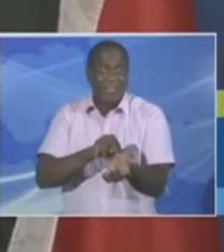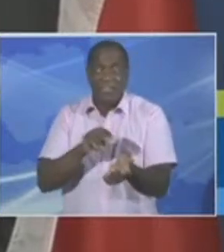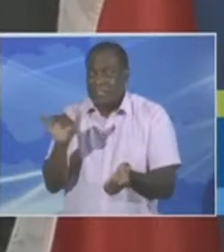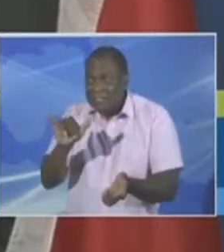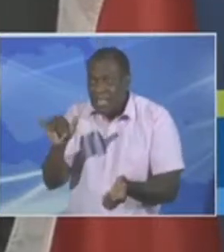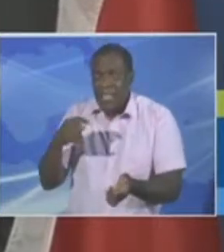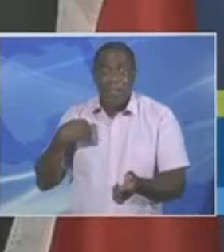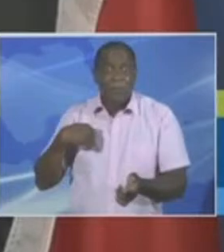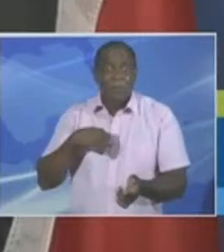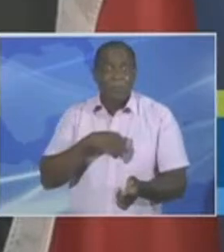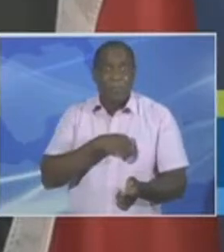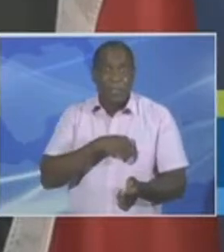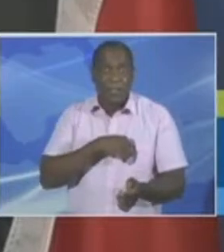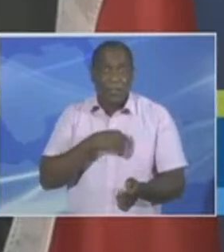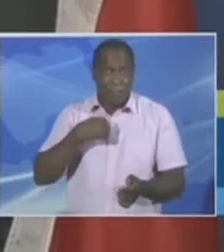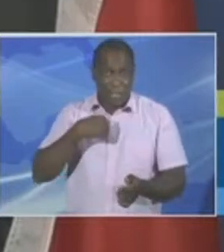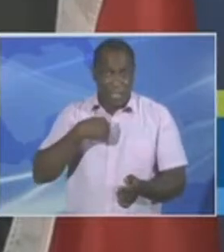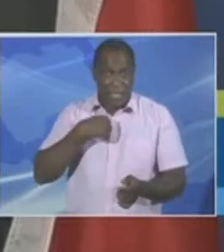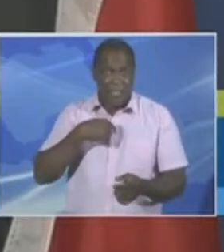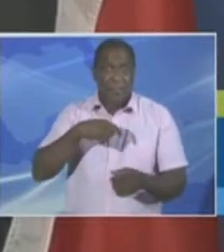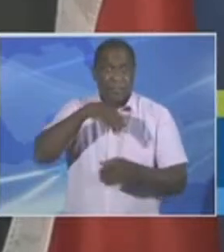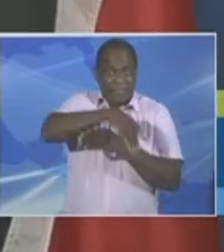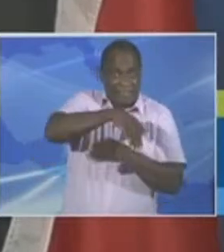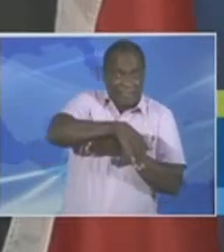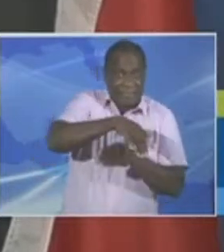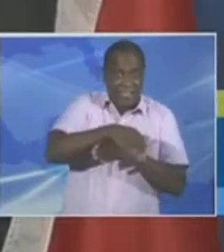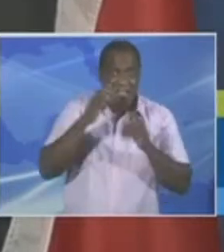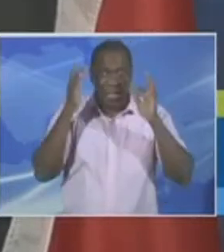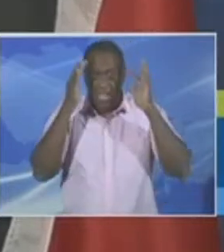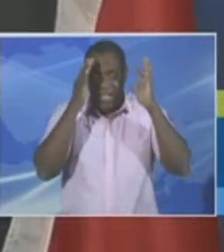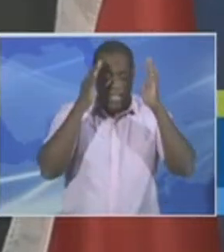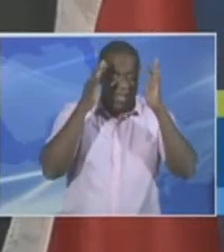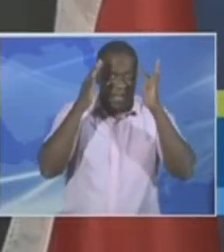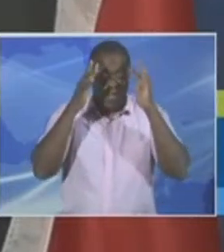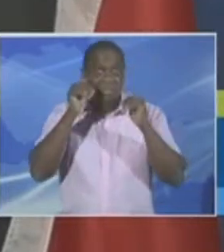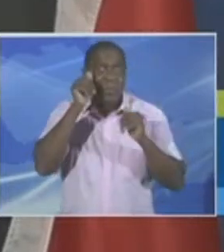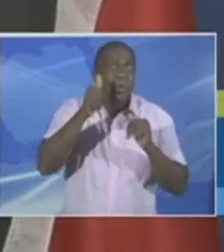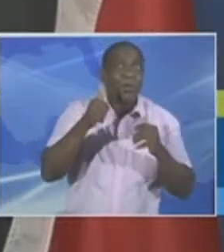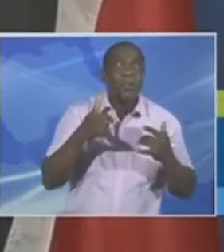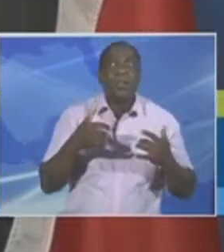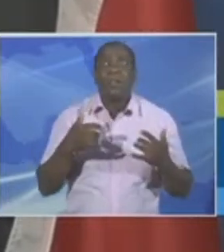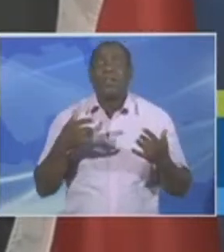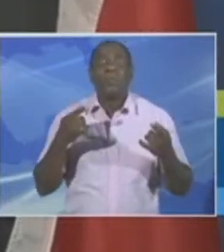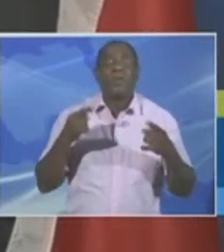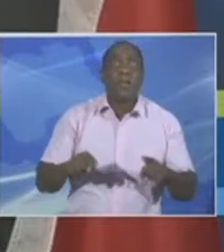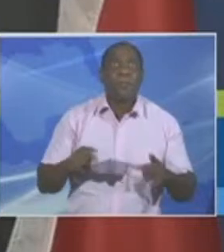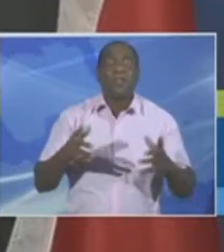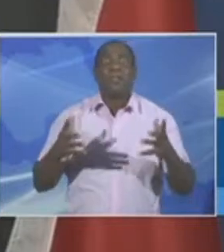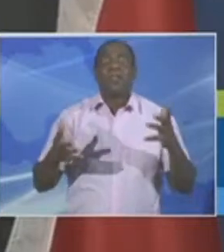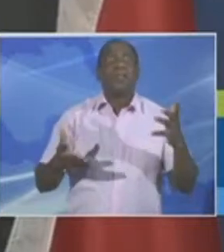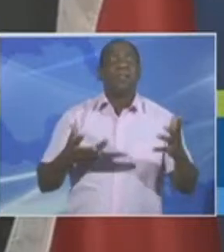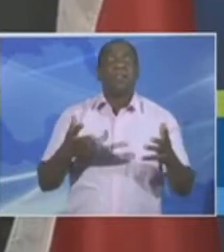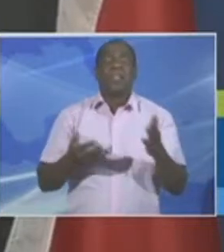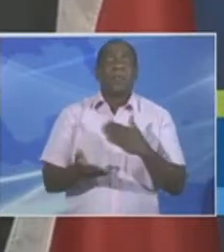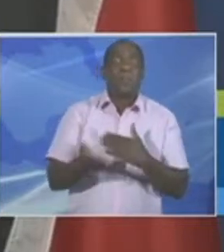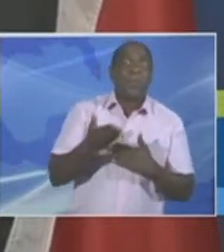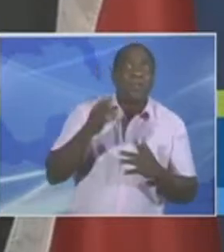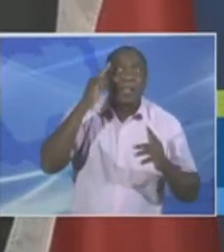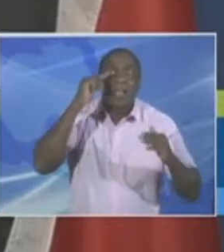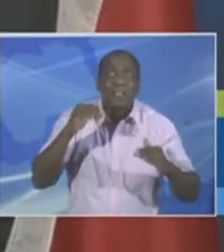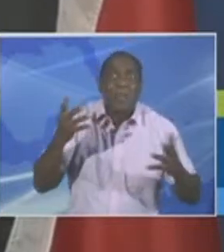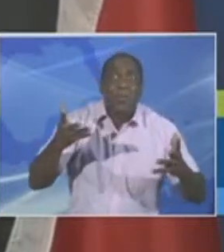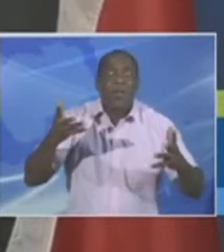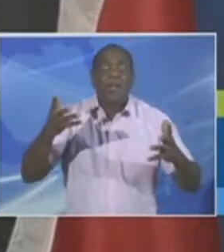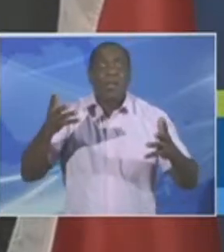what daybreak will bring and what the next day would bring. Because there were times during this pandemic where the mutation